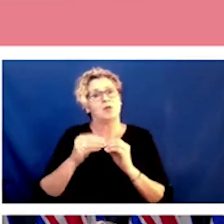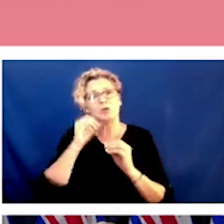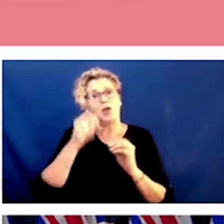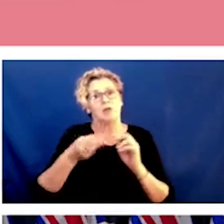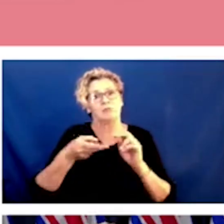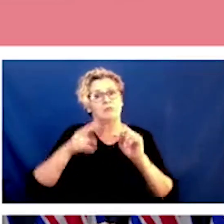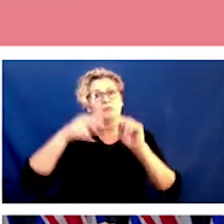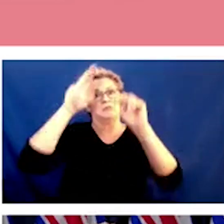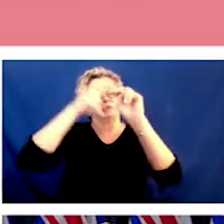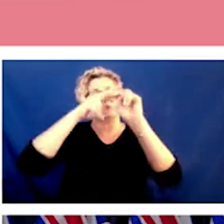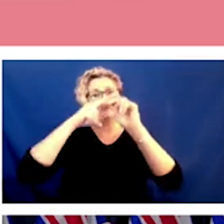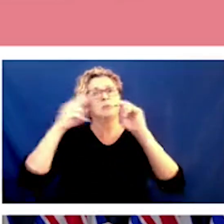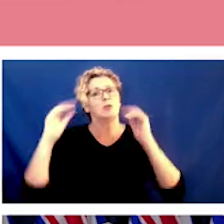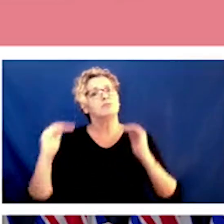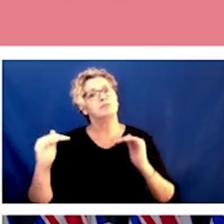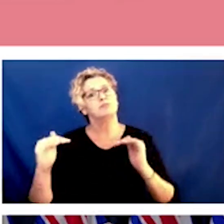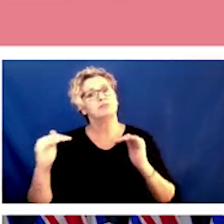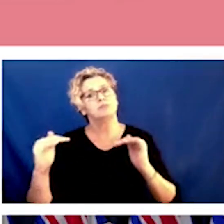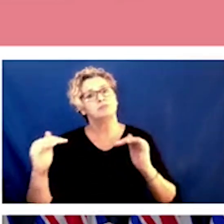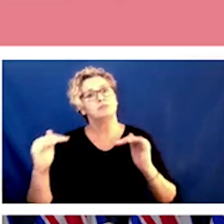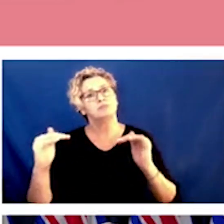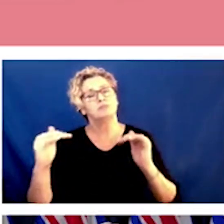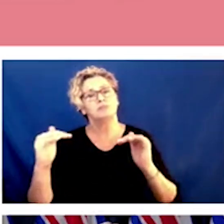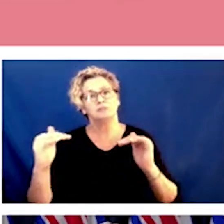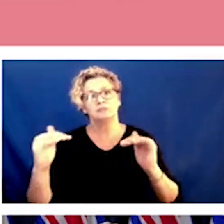we did earlier on in our first wave.